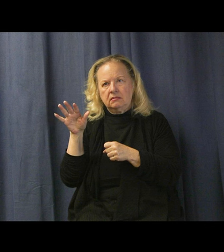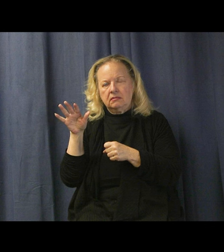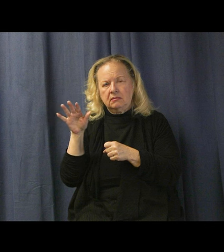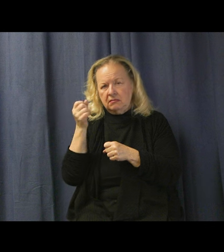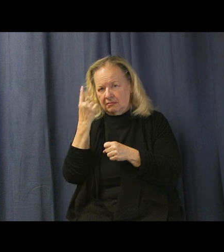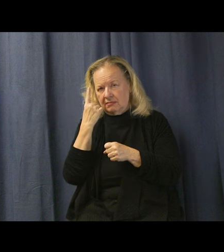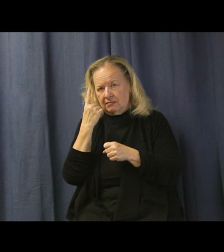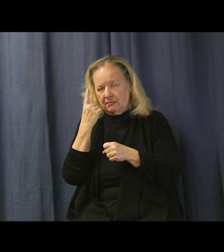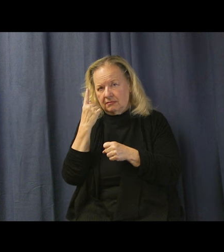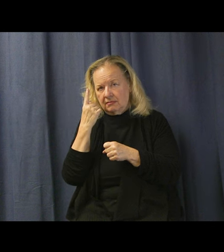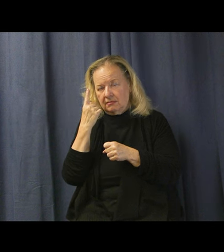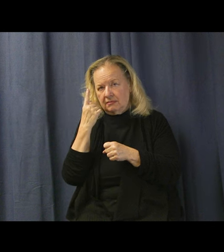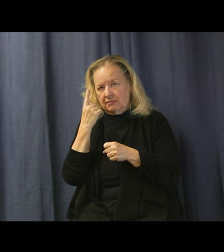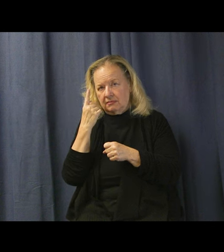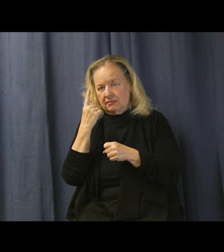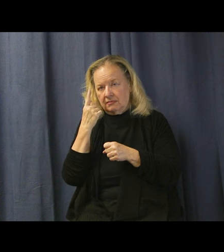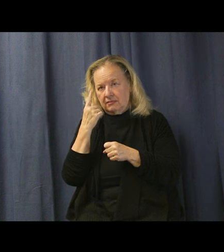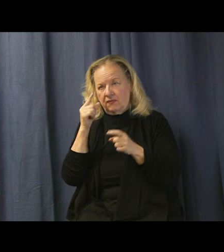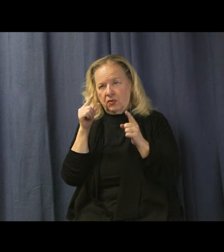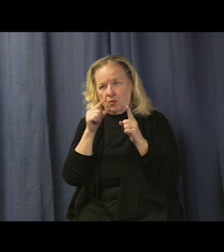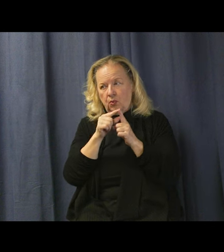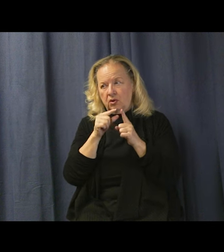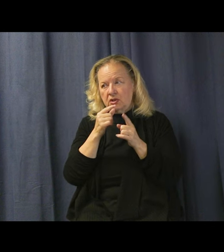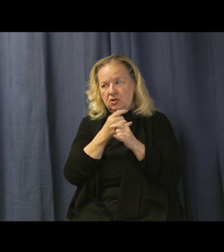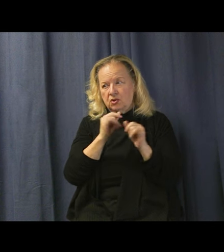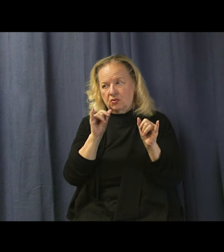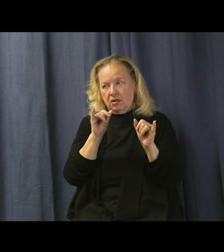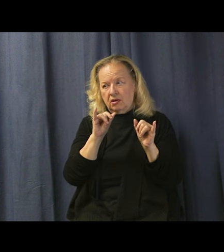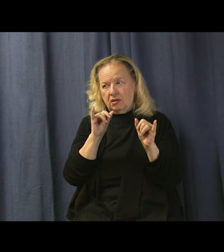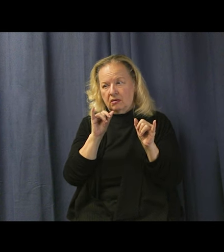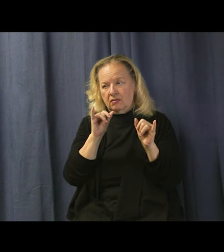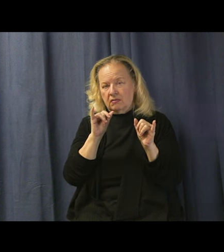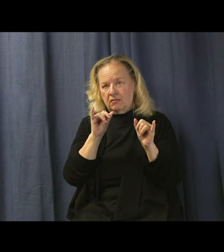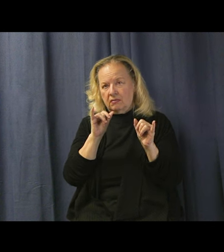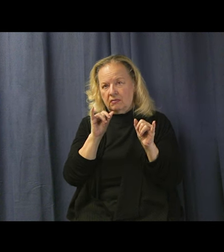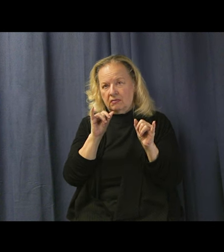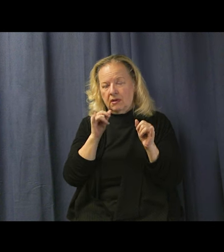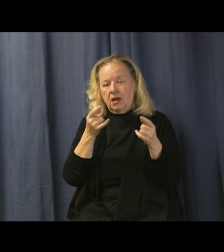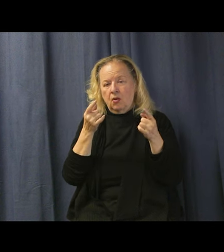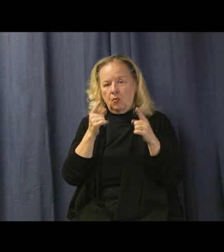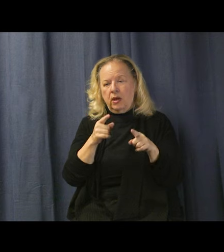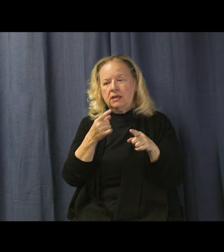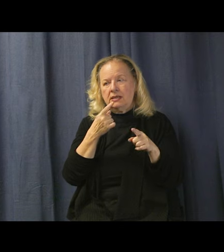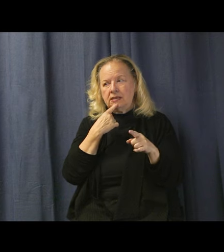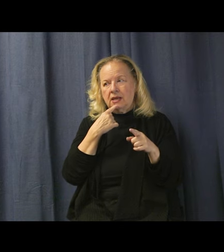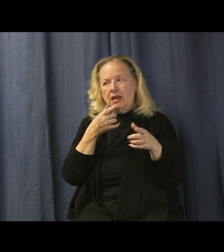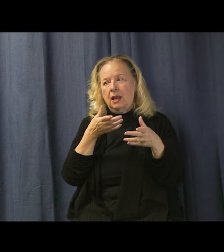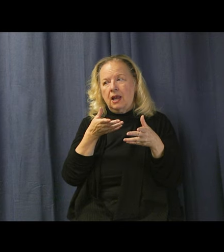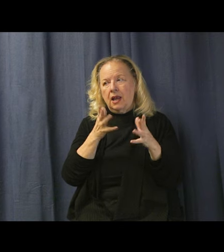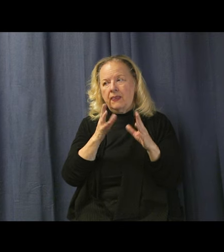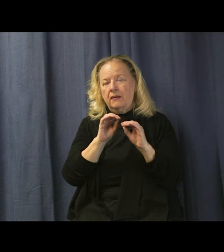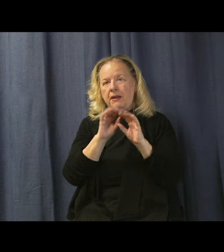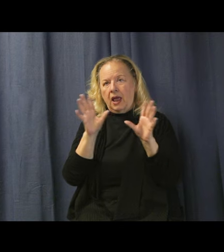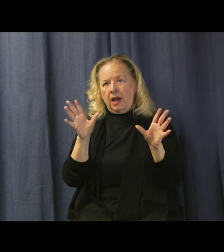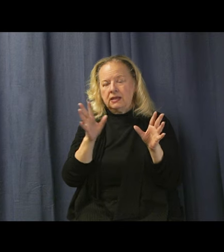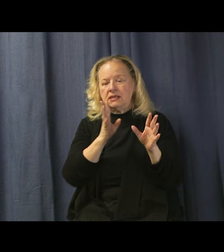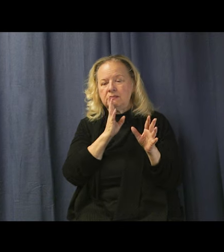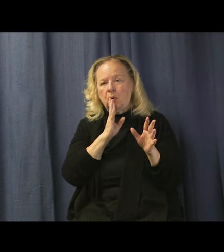You following me? The word is Yeshua. And when he said, let there be light, he spoke